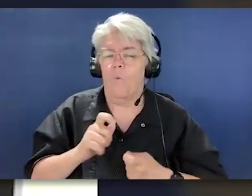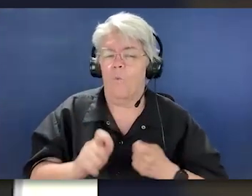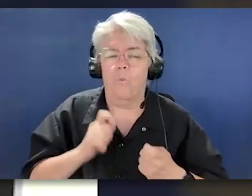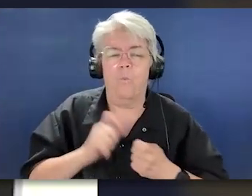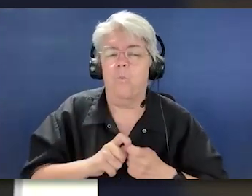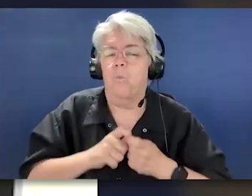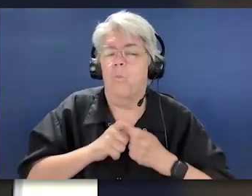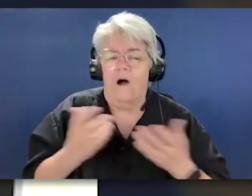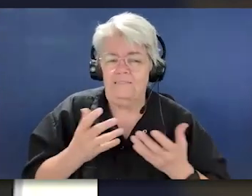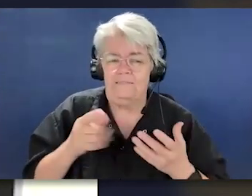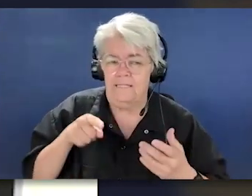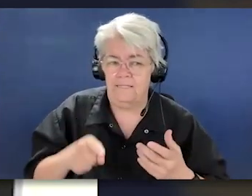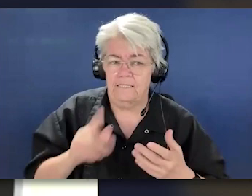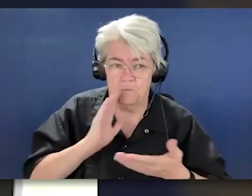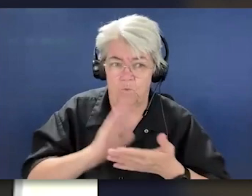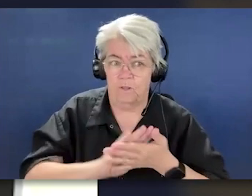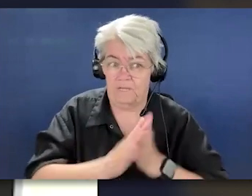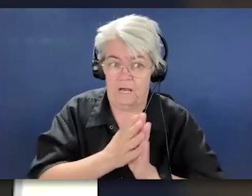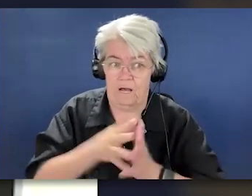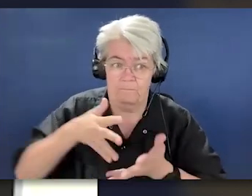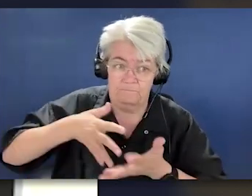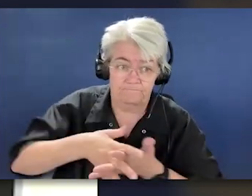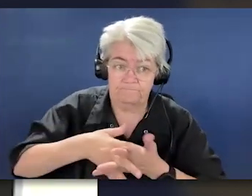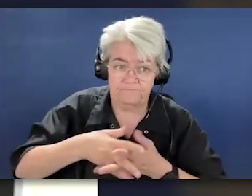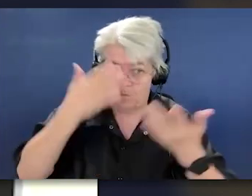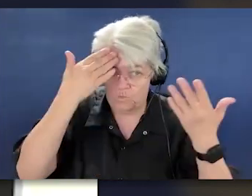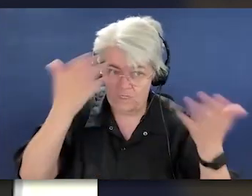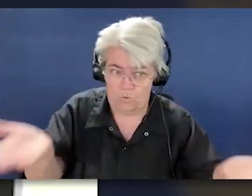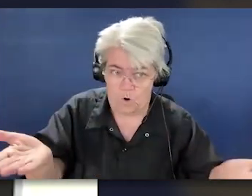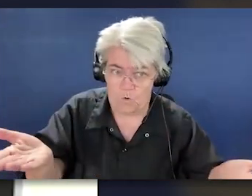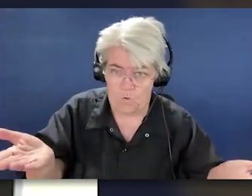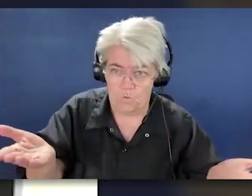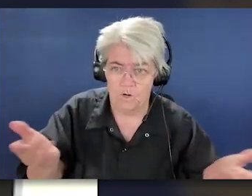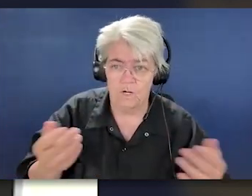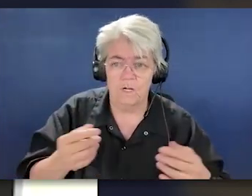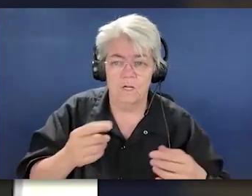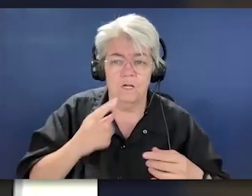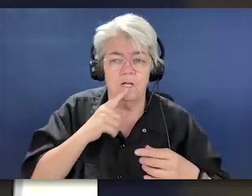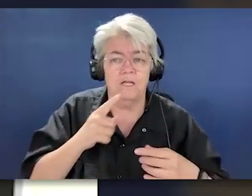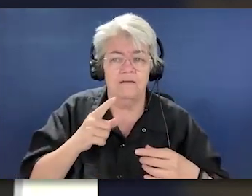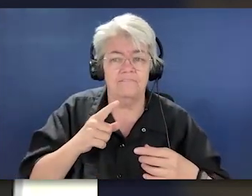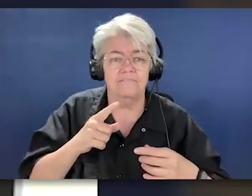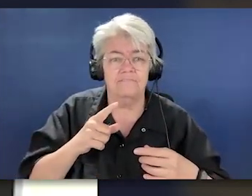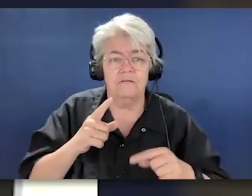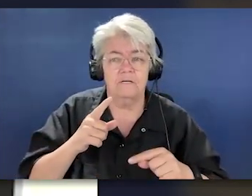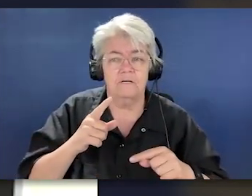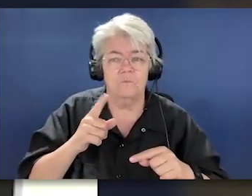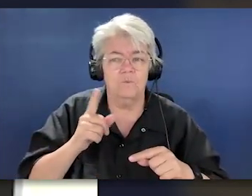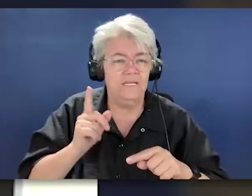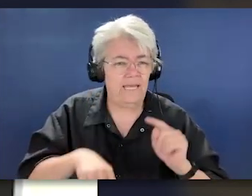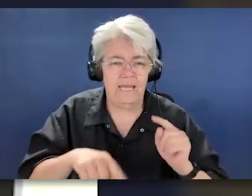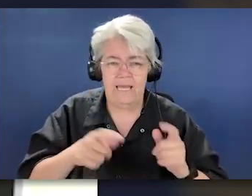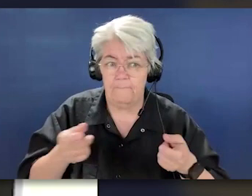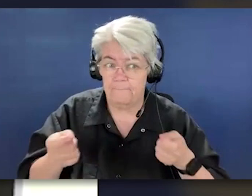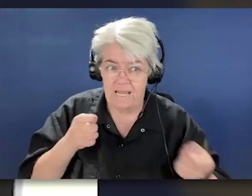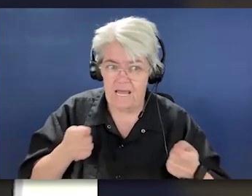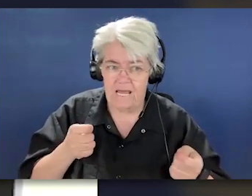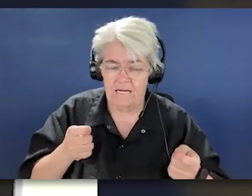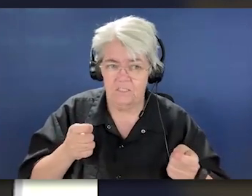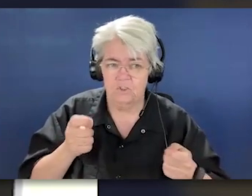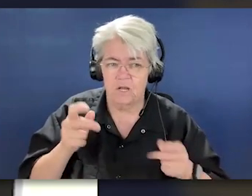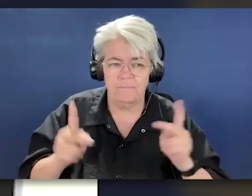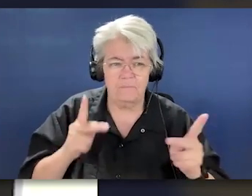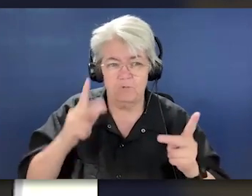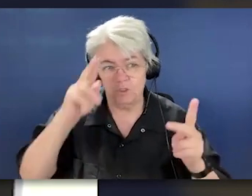quite going to look like yet. If we can't manage the hallucination aspect of this, it may